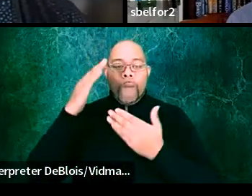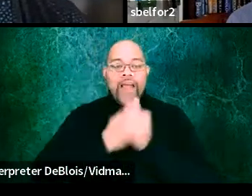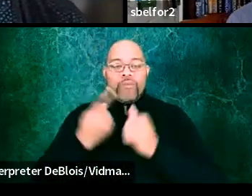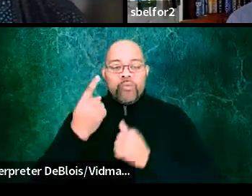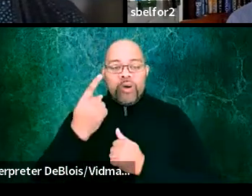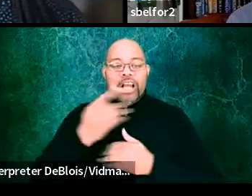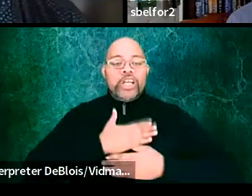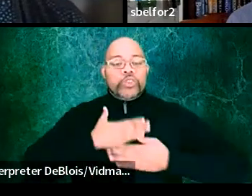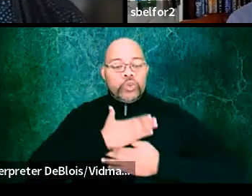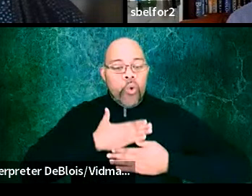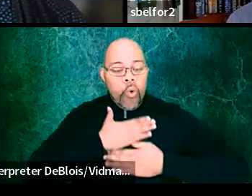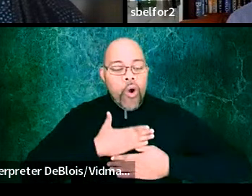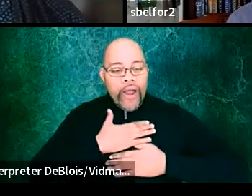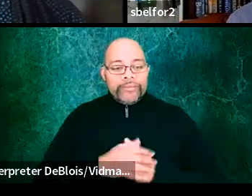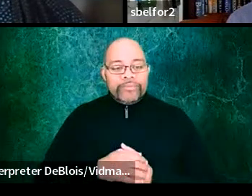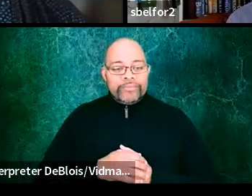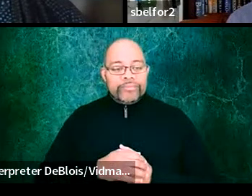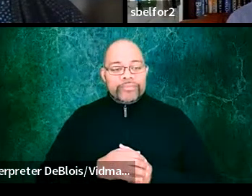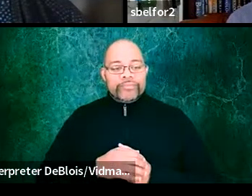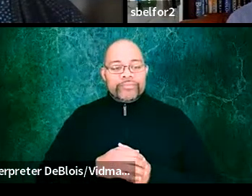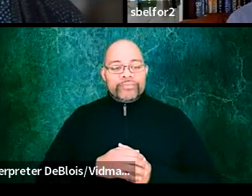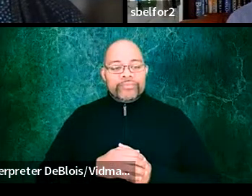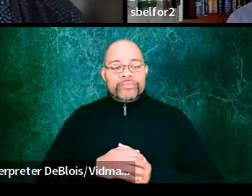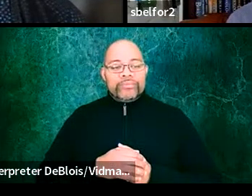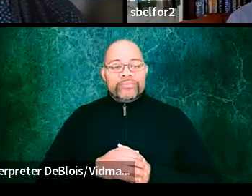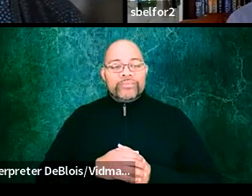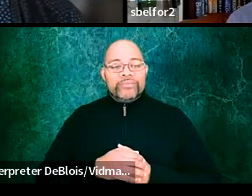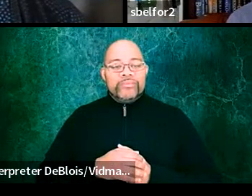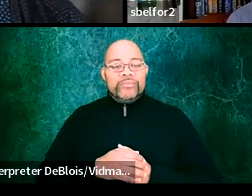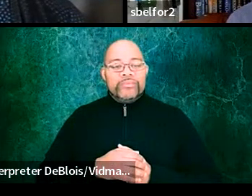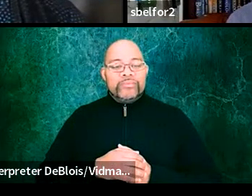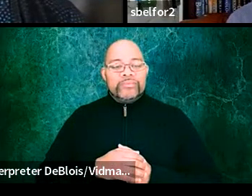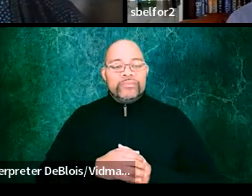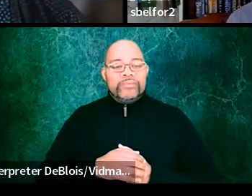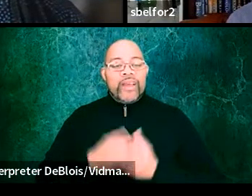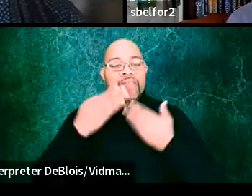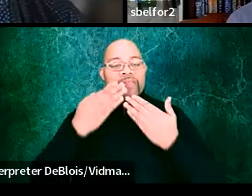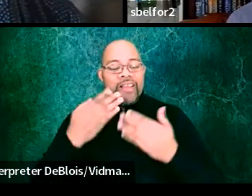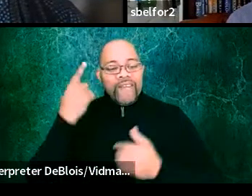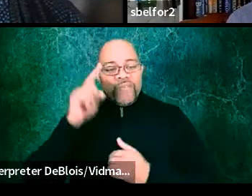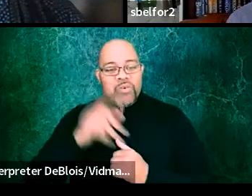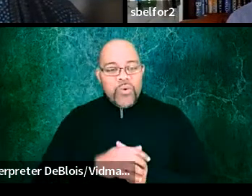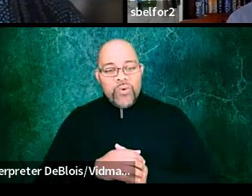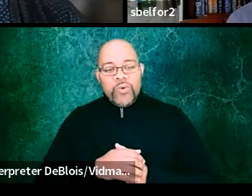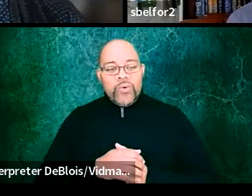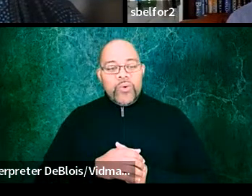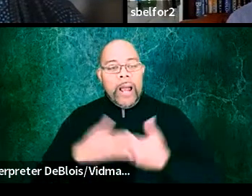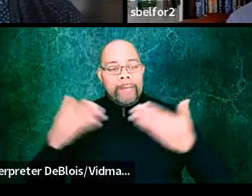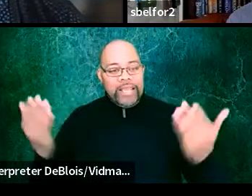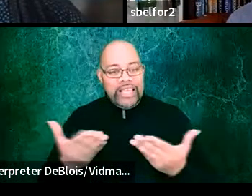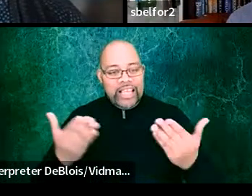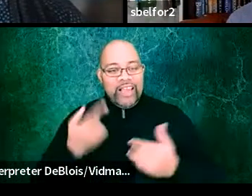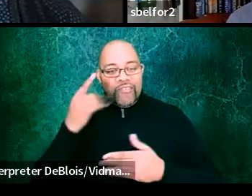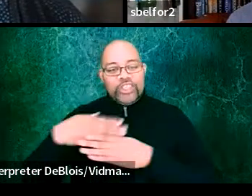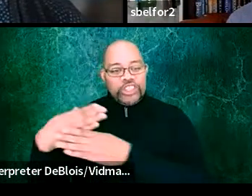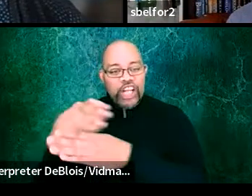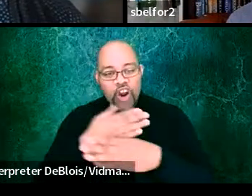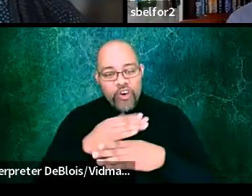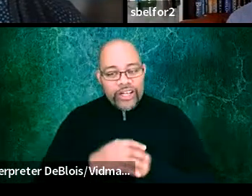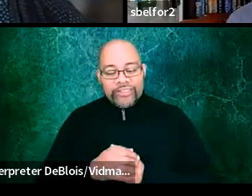everybody enjoyed doing this. Thank you for being here, for